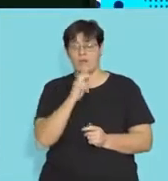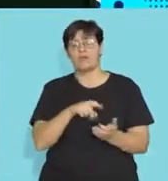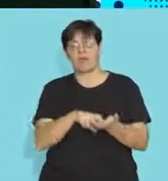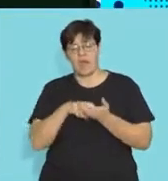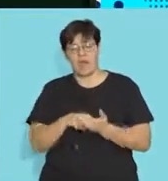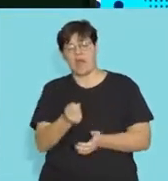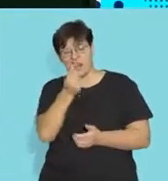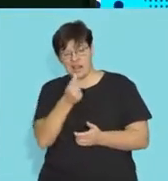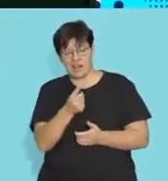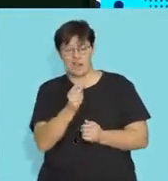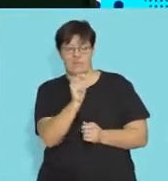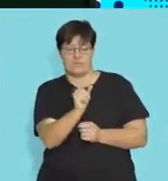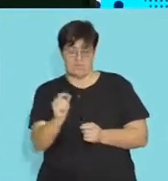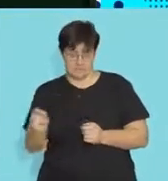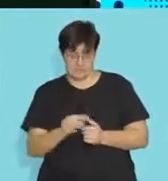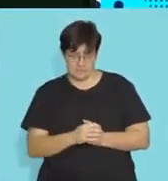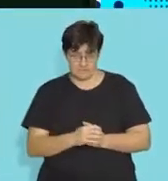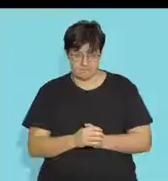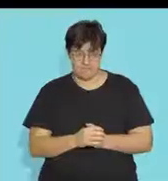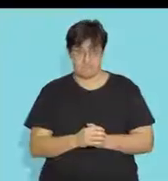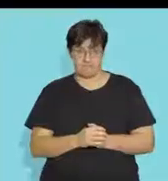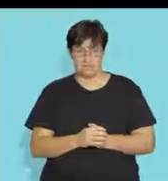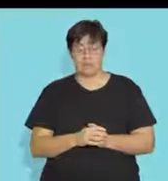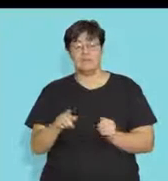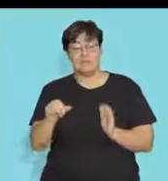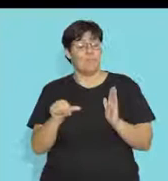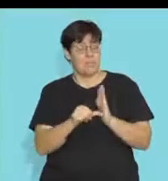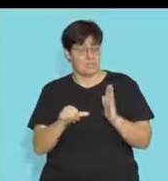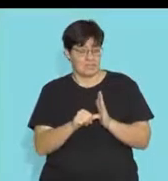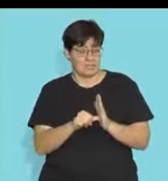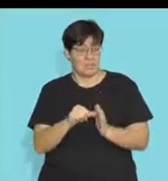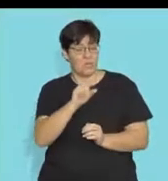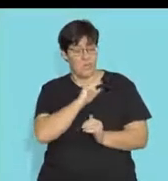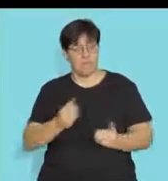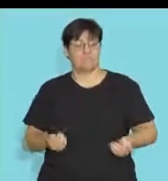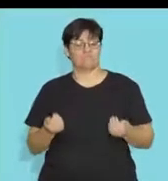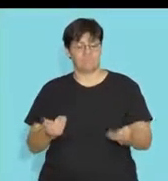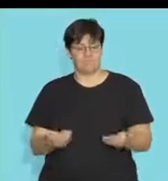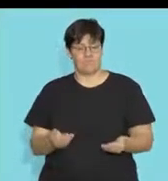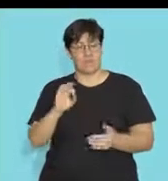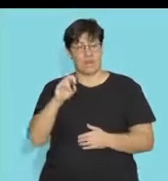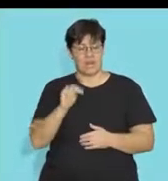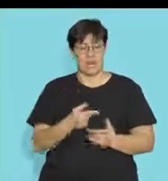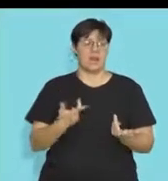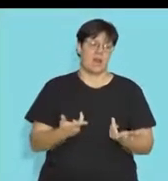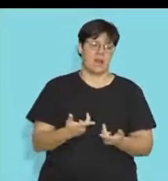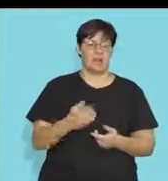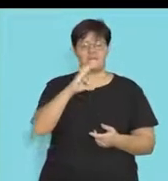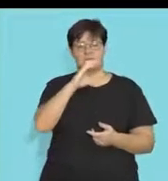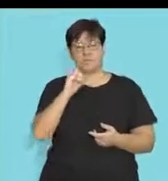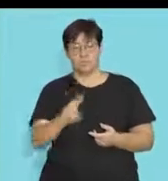to required in small quantities. These are important elements as they produce organic compounds such